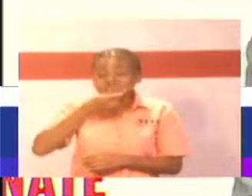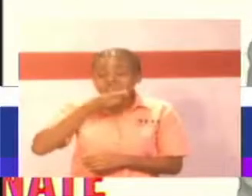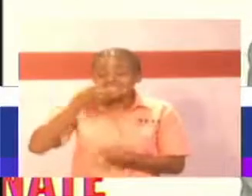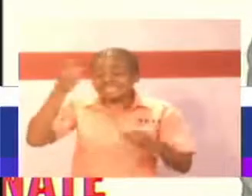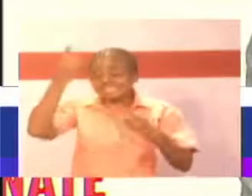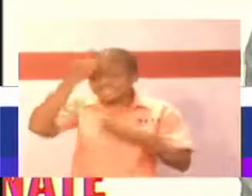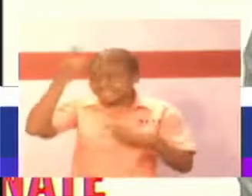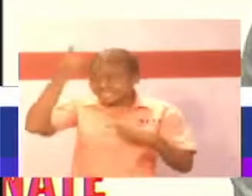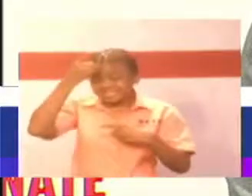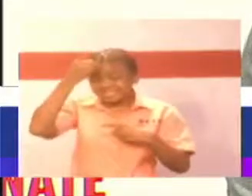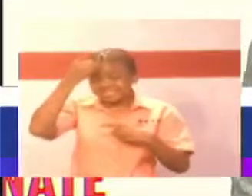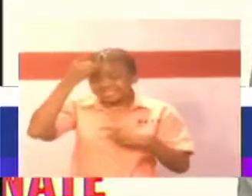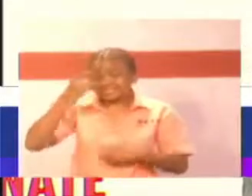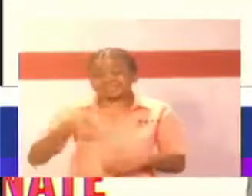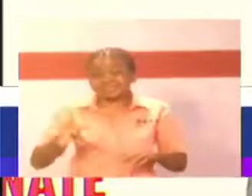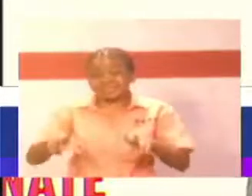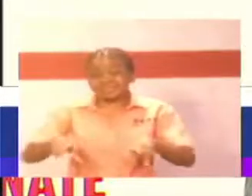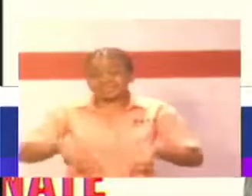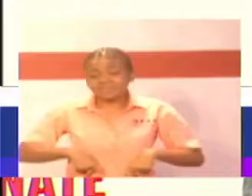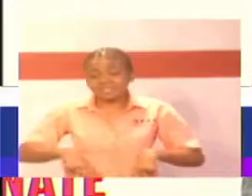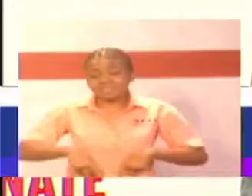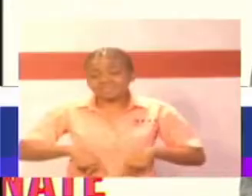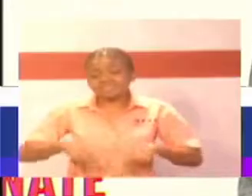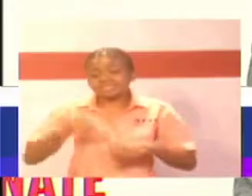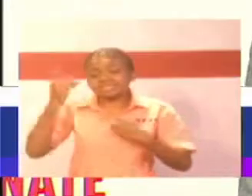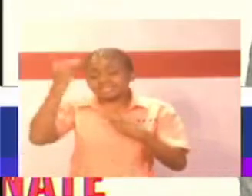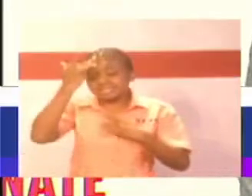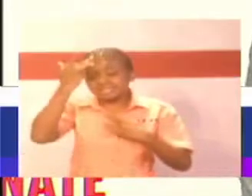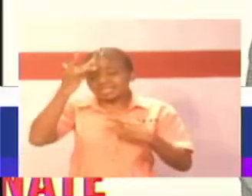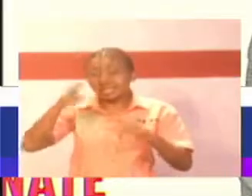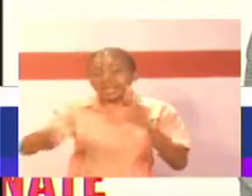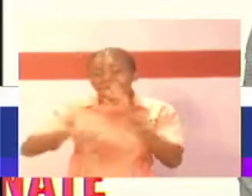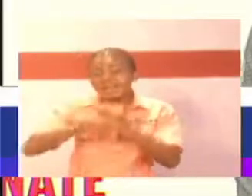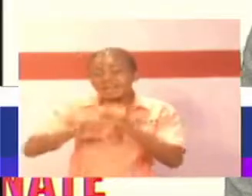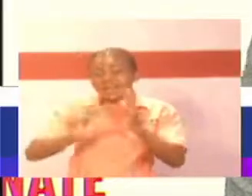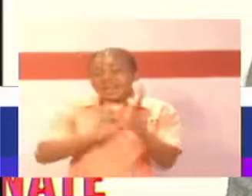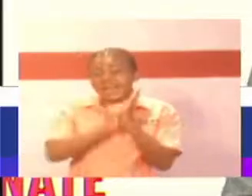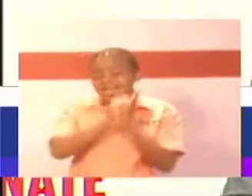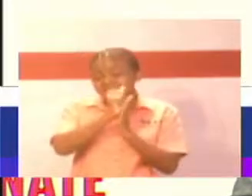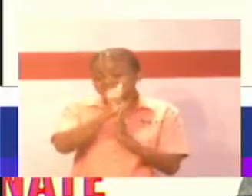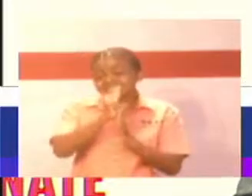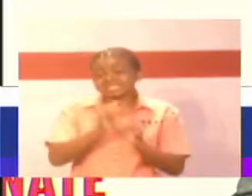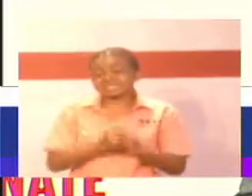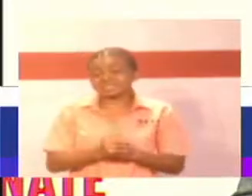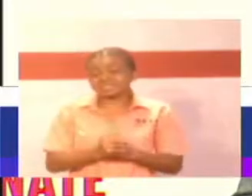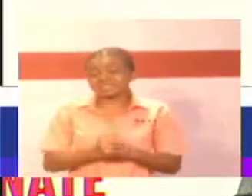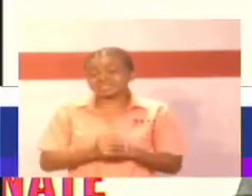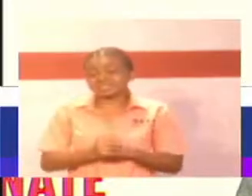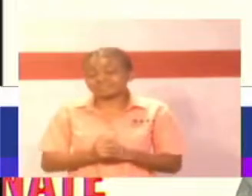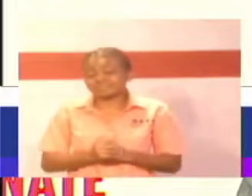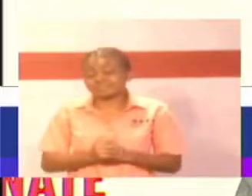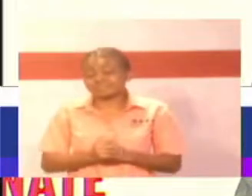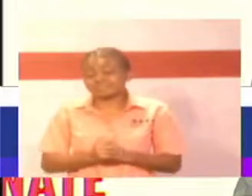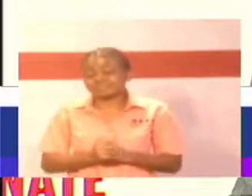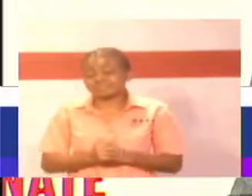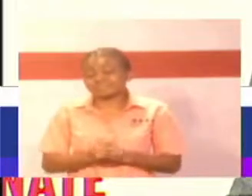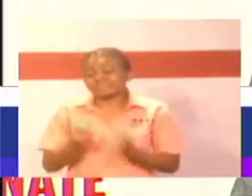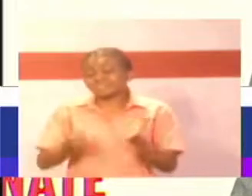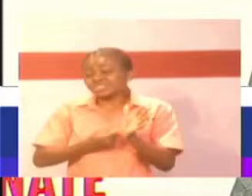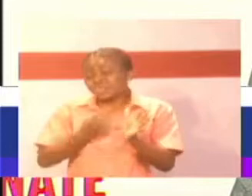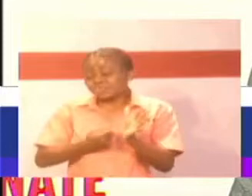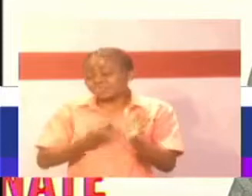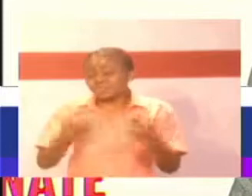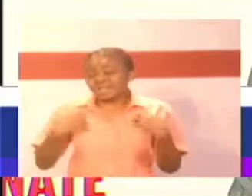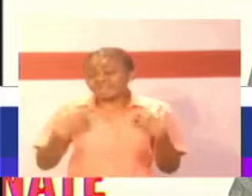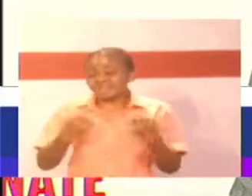chronic kidney disease, as well as cancer. In some instances, there are early warning signs and symptoms, and